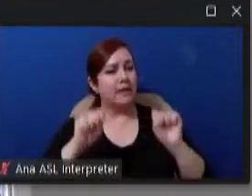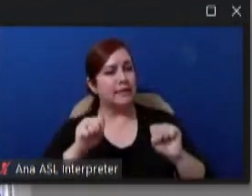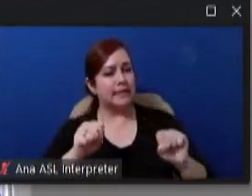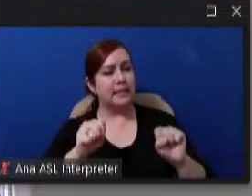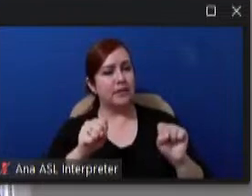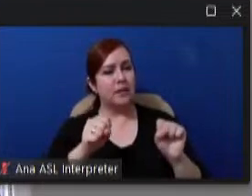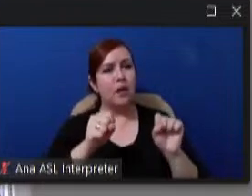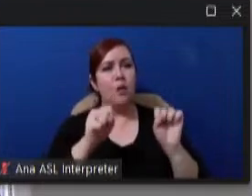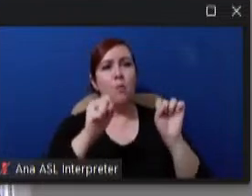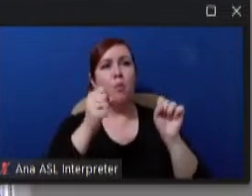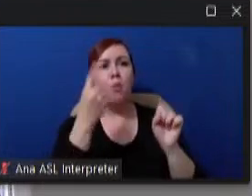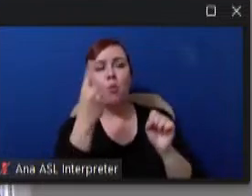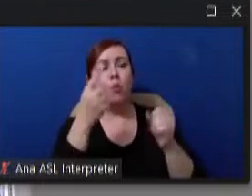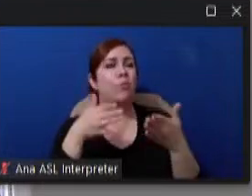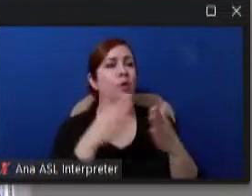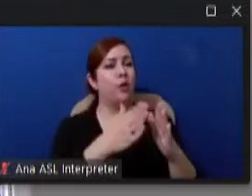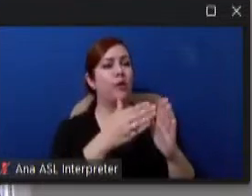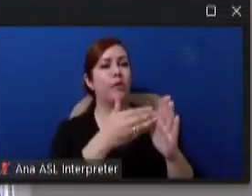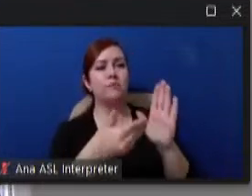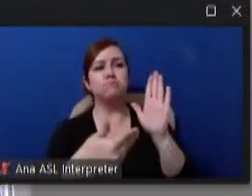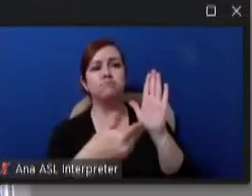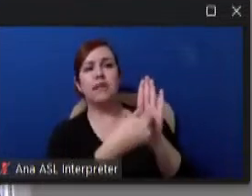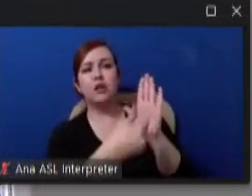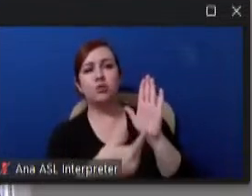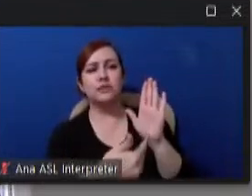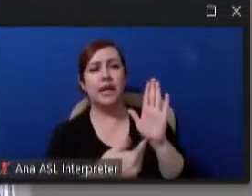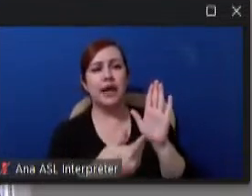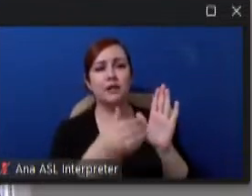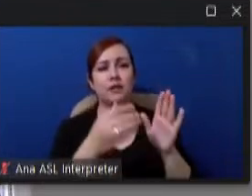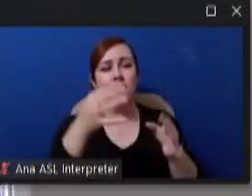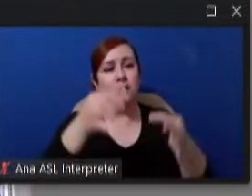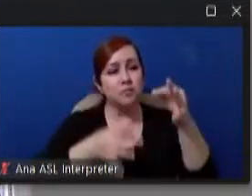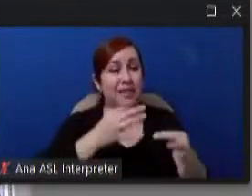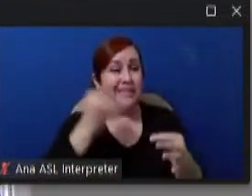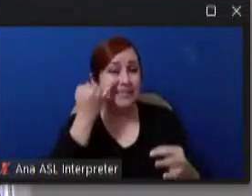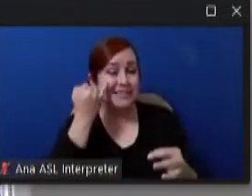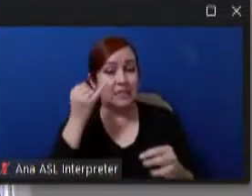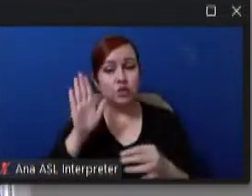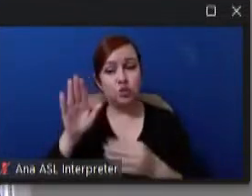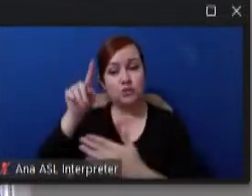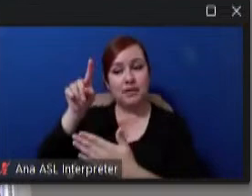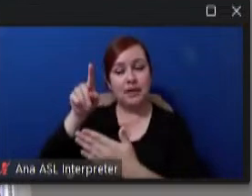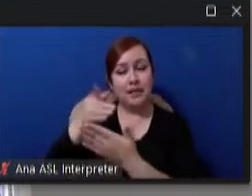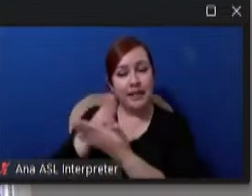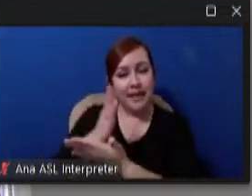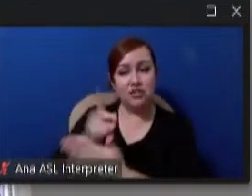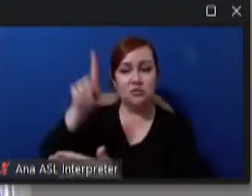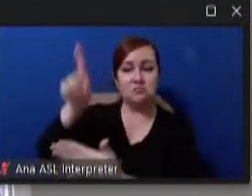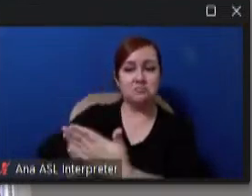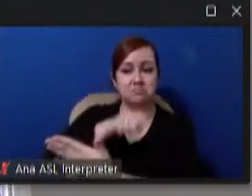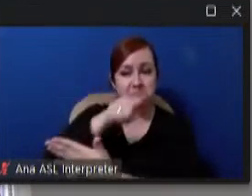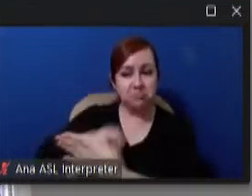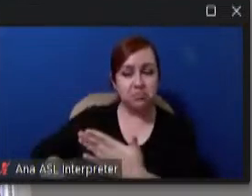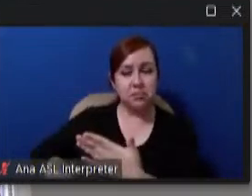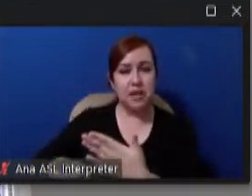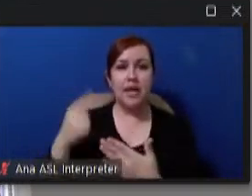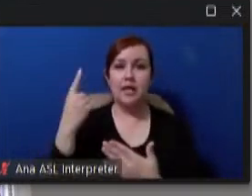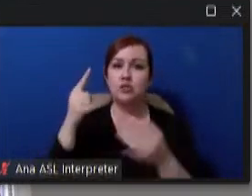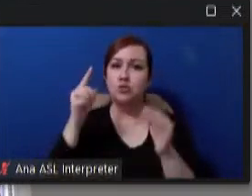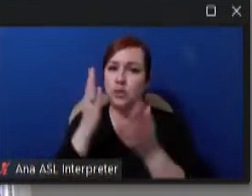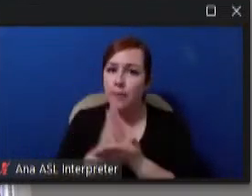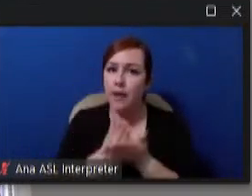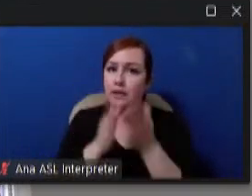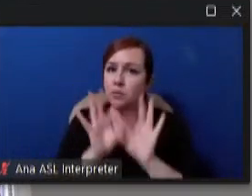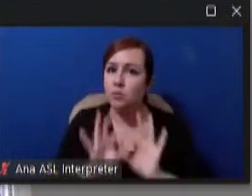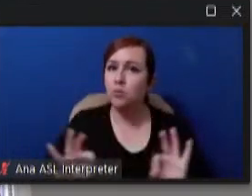and legal avenues that enable them to seek reparations when